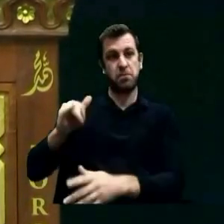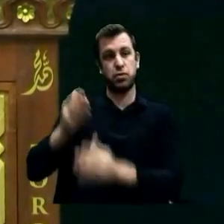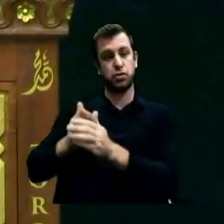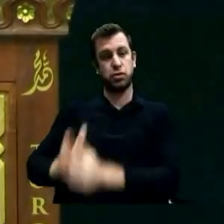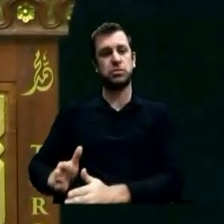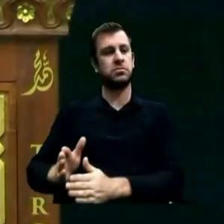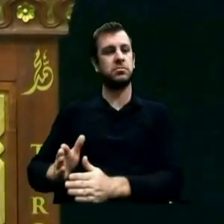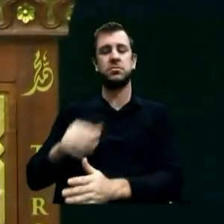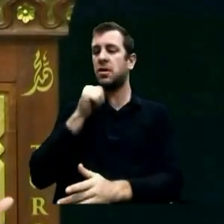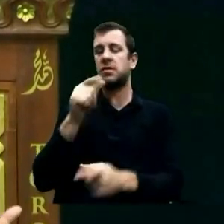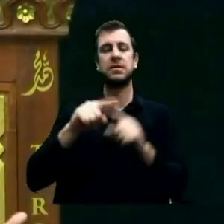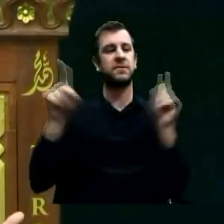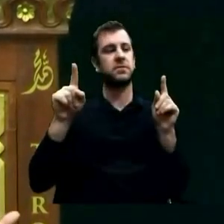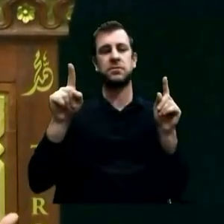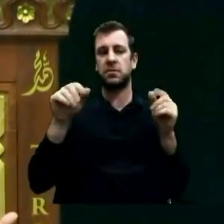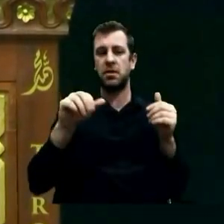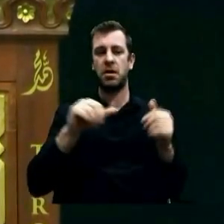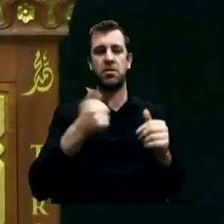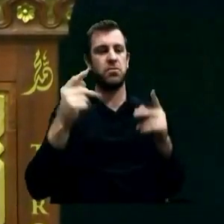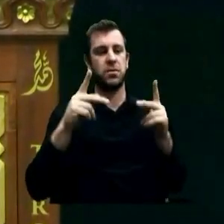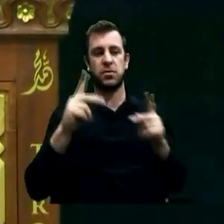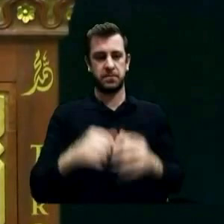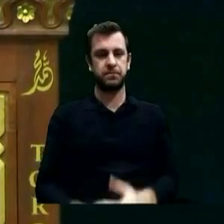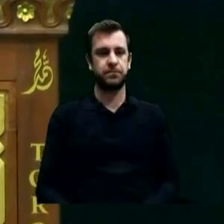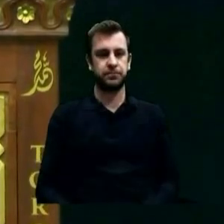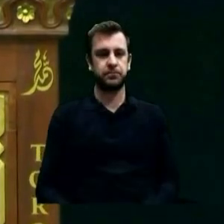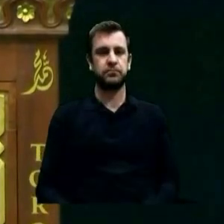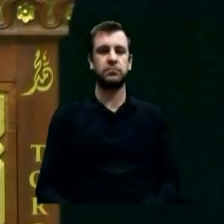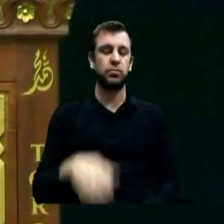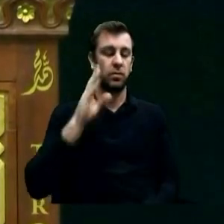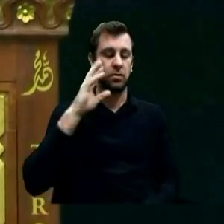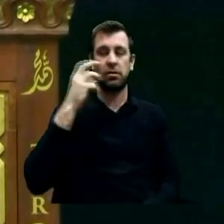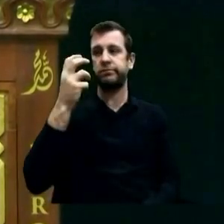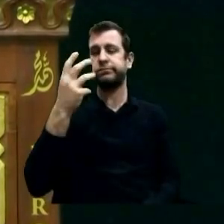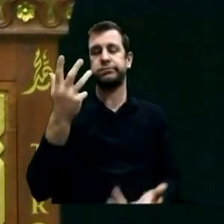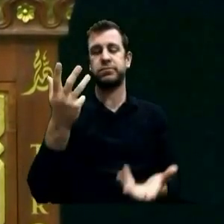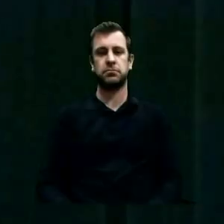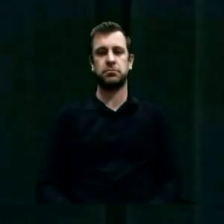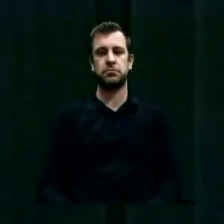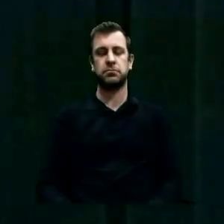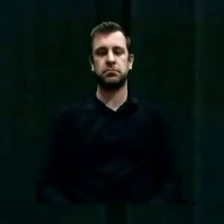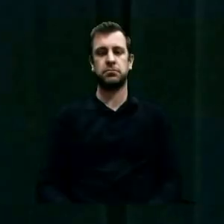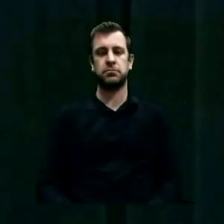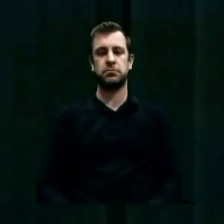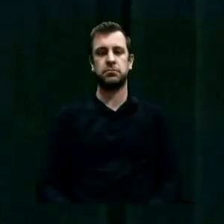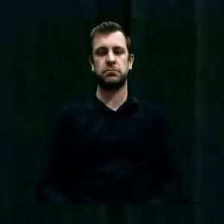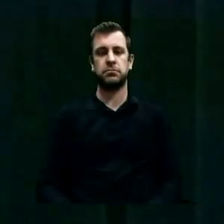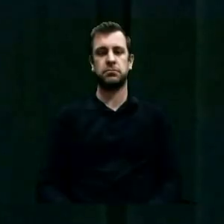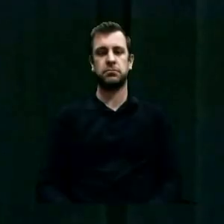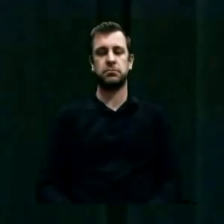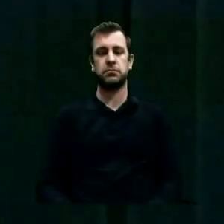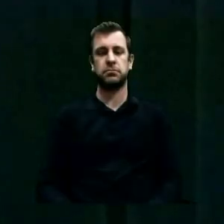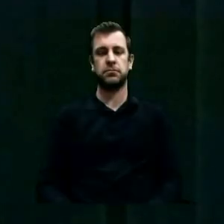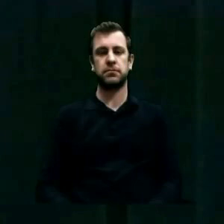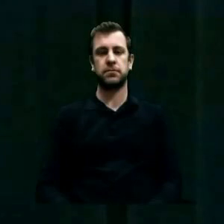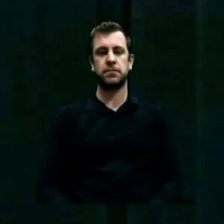the Israelites of the past, who were condemned for blindly following their rabbis. But, and this is